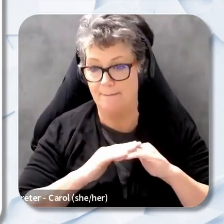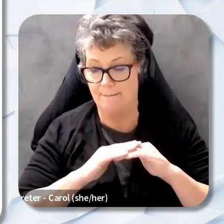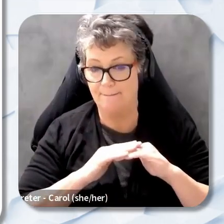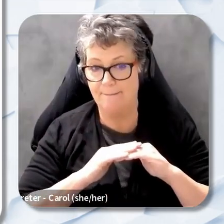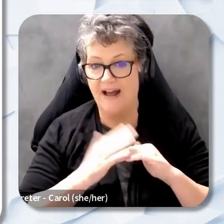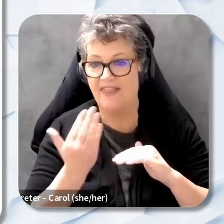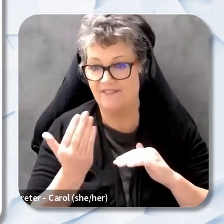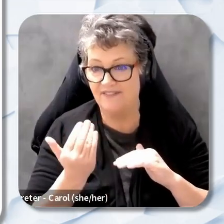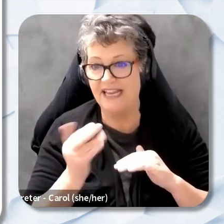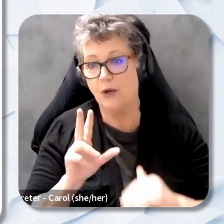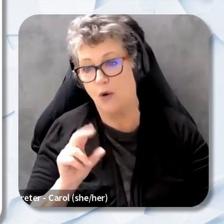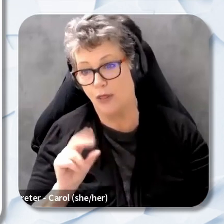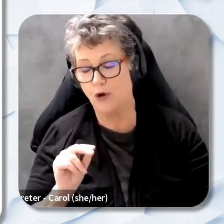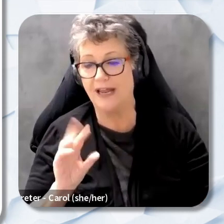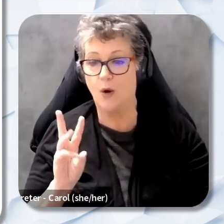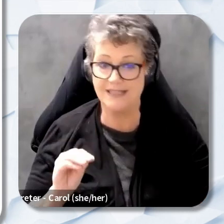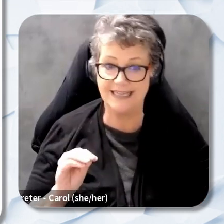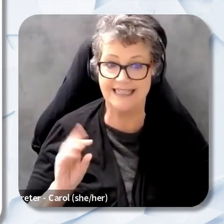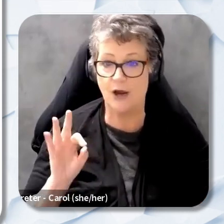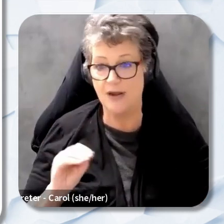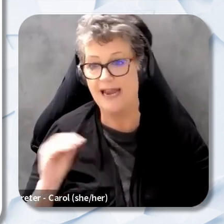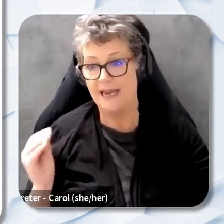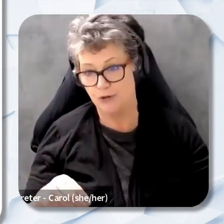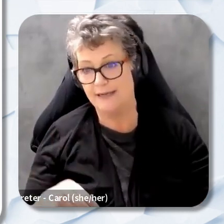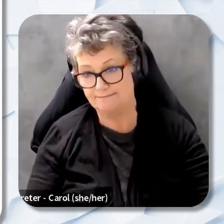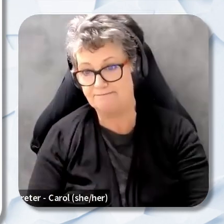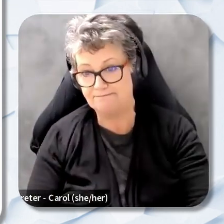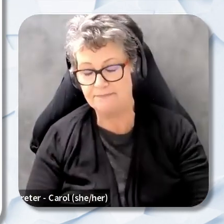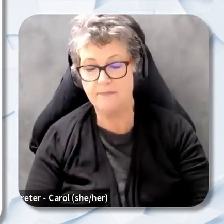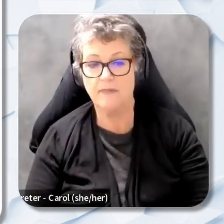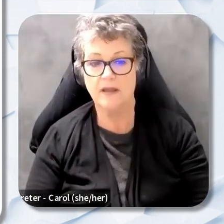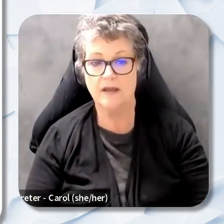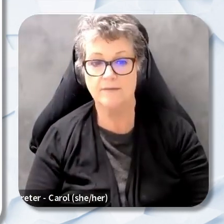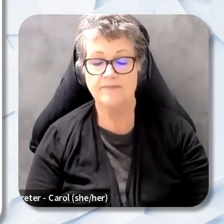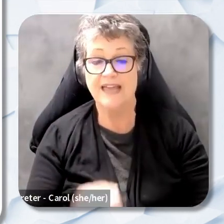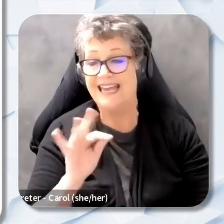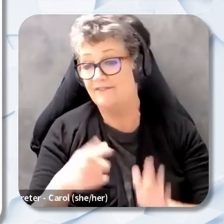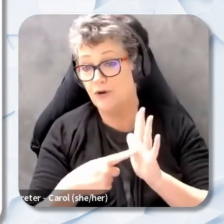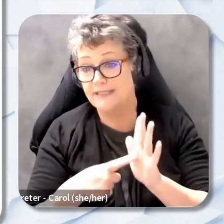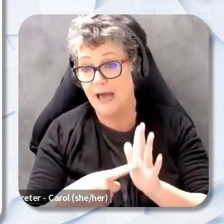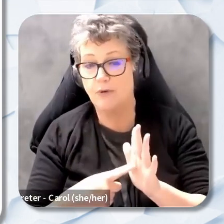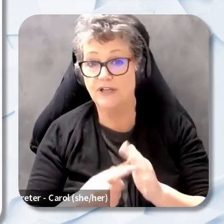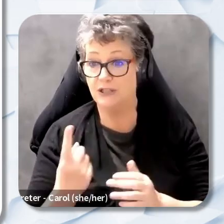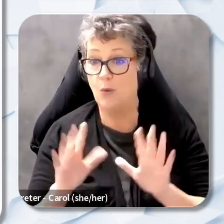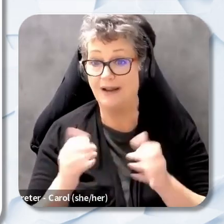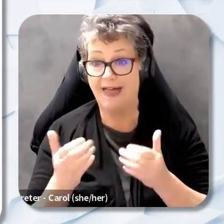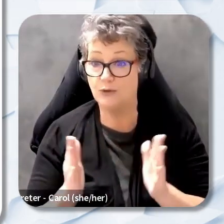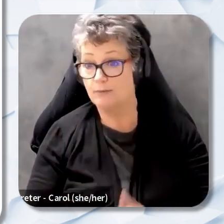the 15 or 30 or 60 or 90%. So if, for example, if you're a 1